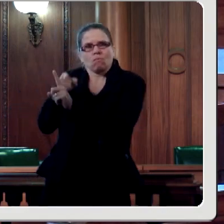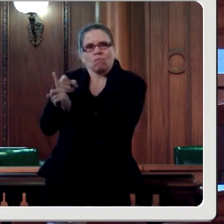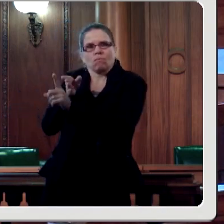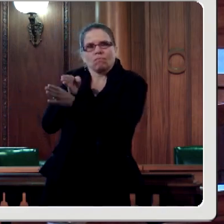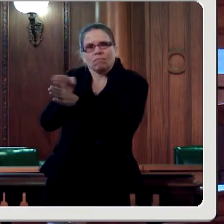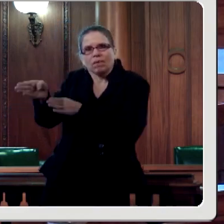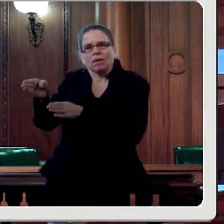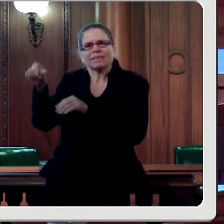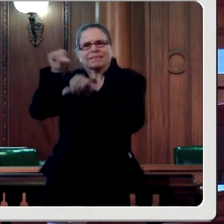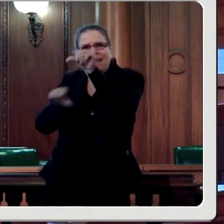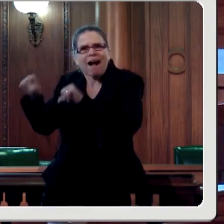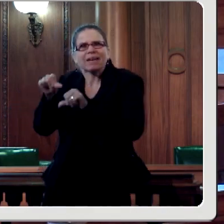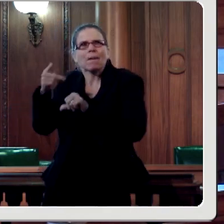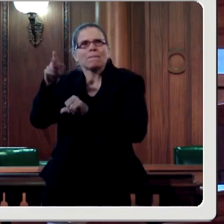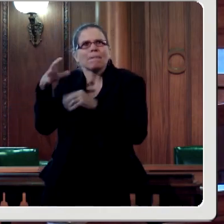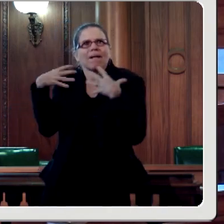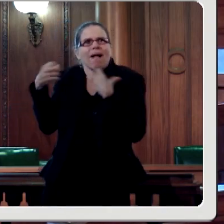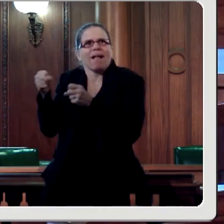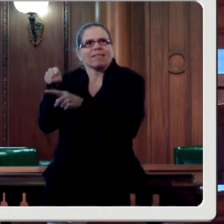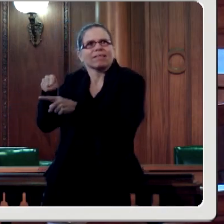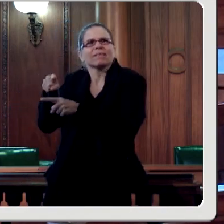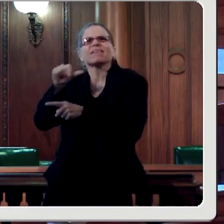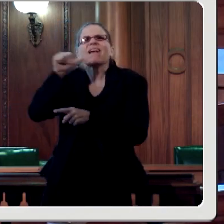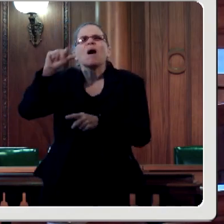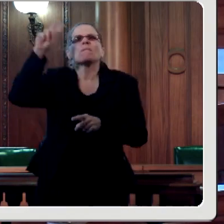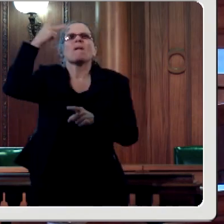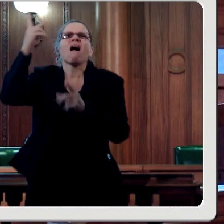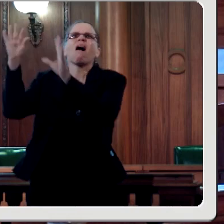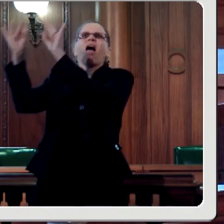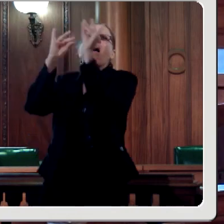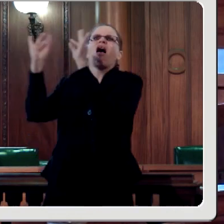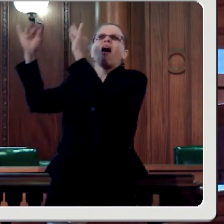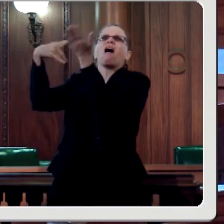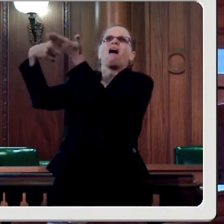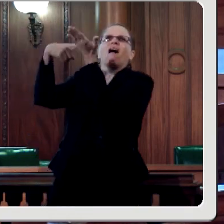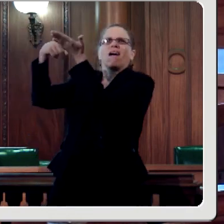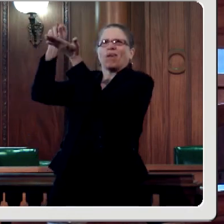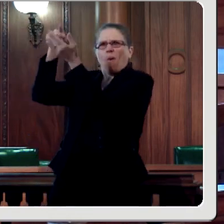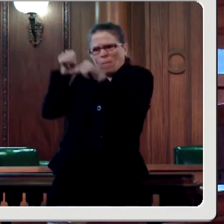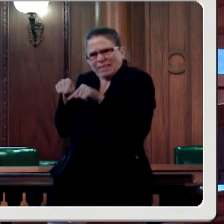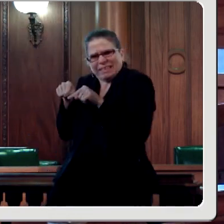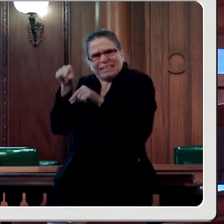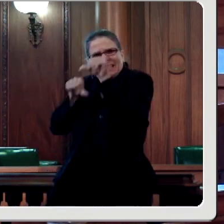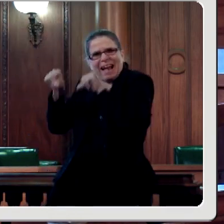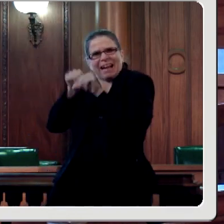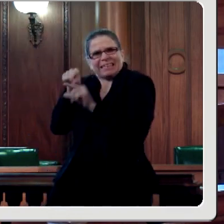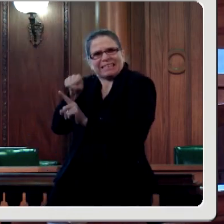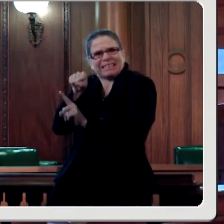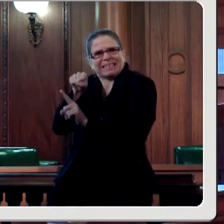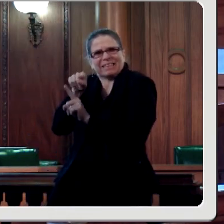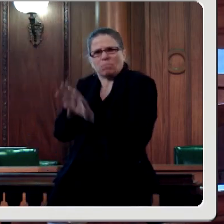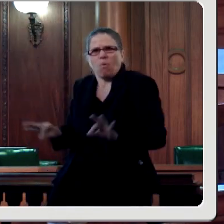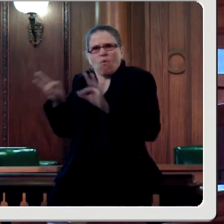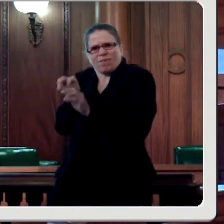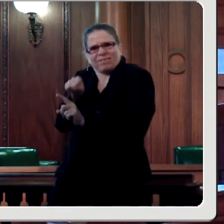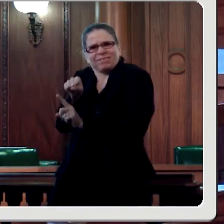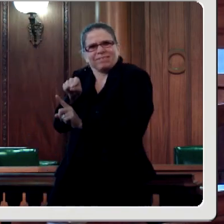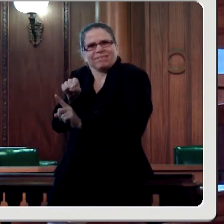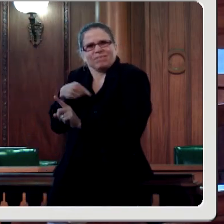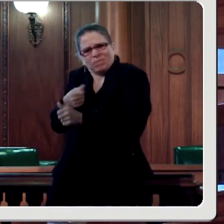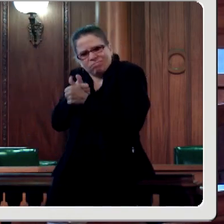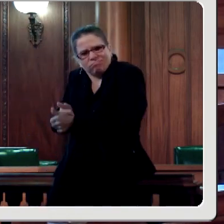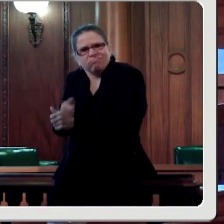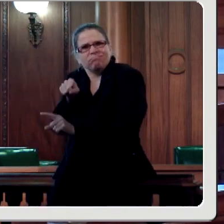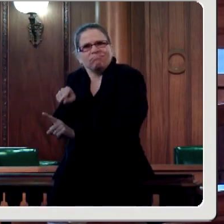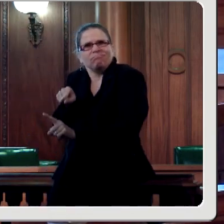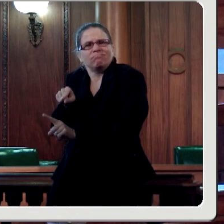not politics. And I think that's key. And speaking with that, our